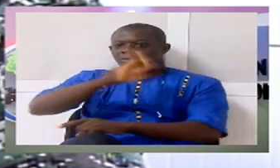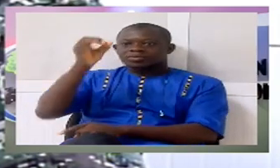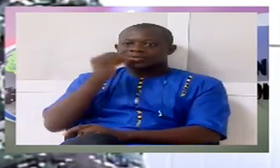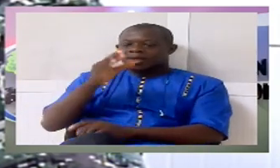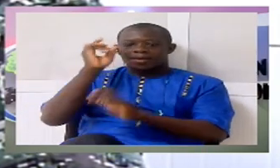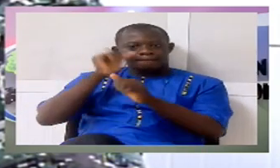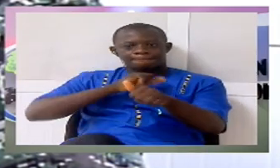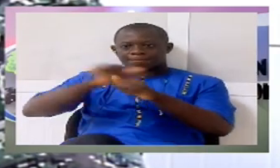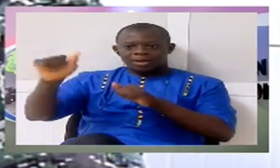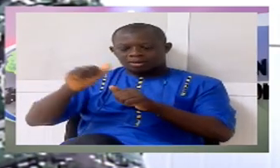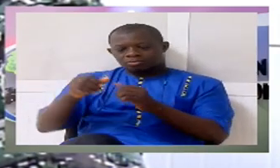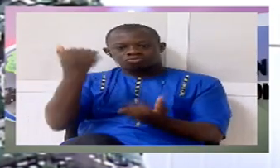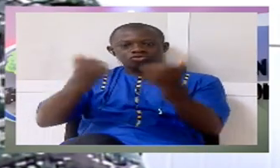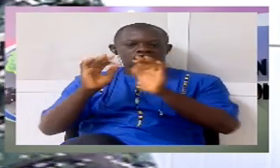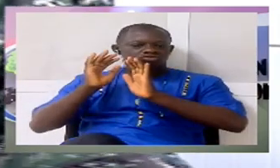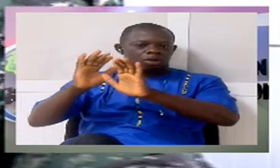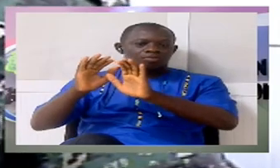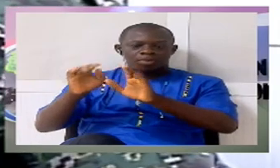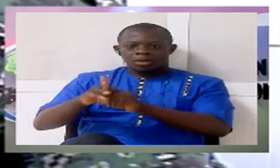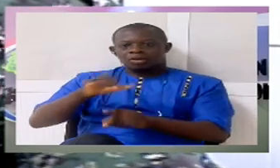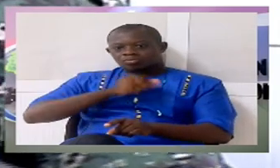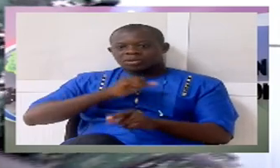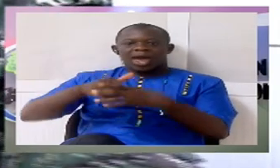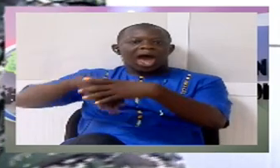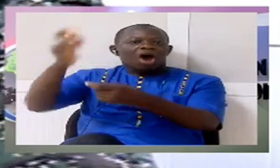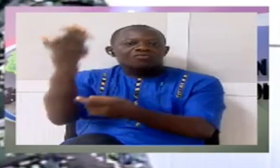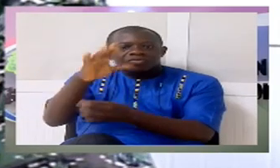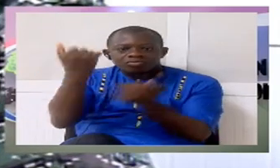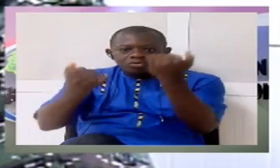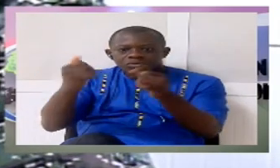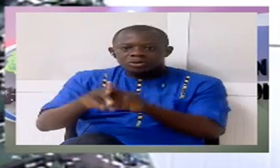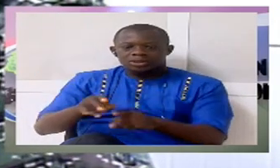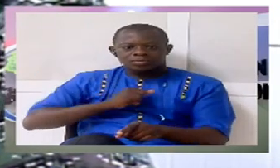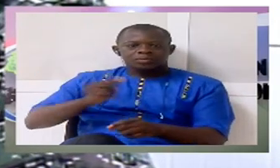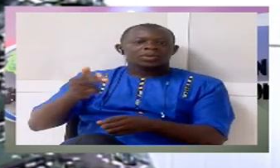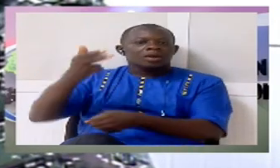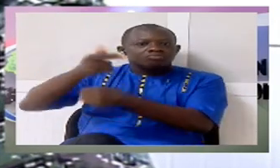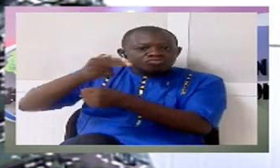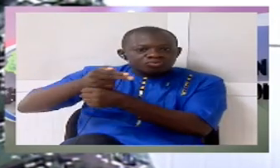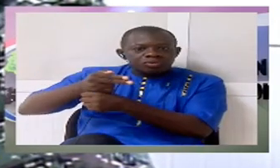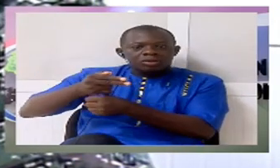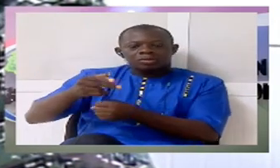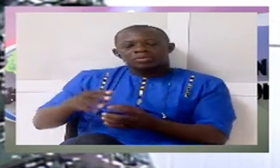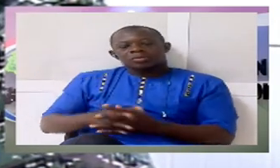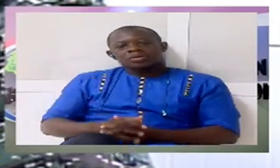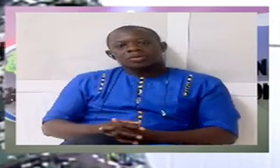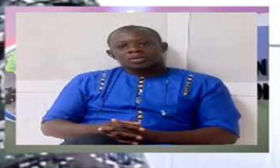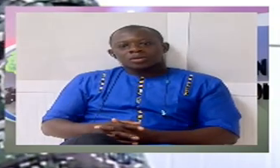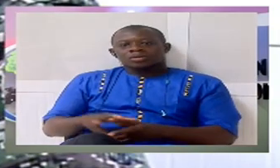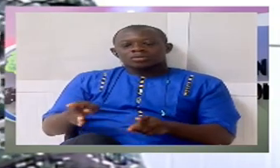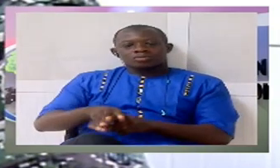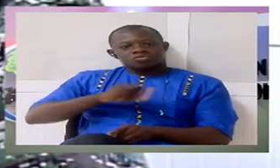That was where Almamo stopped the convoy. He came down, drew his pistol,